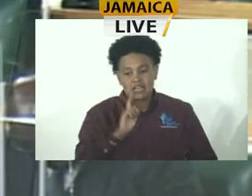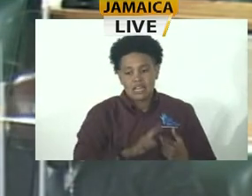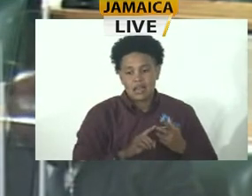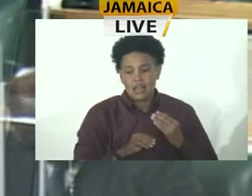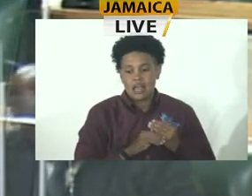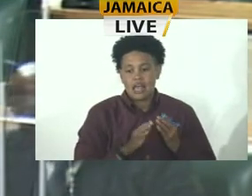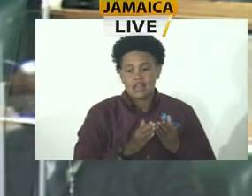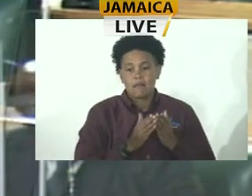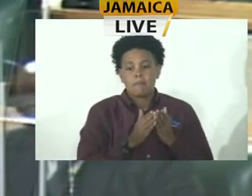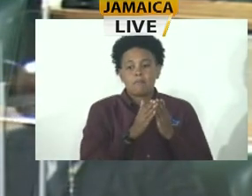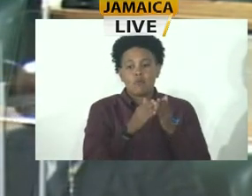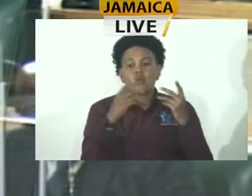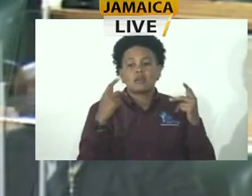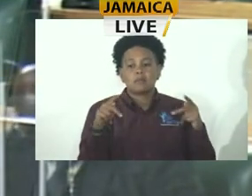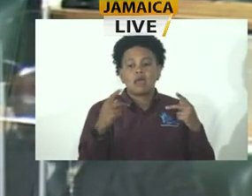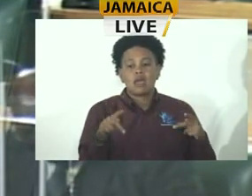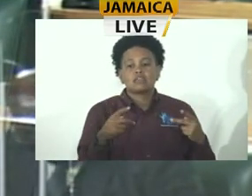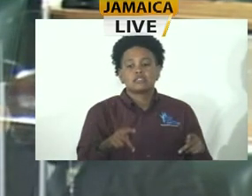parties